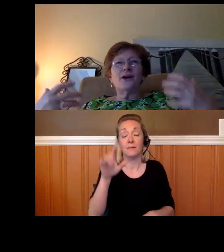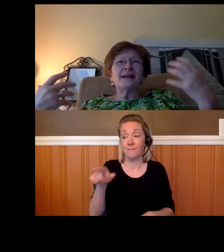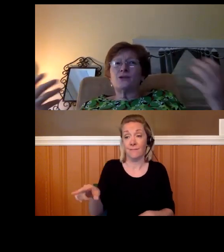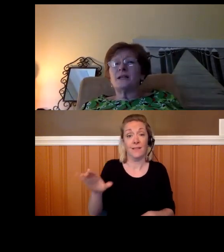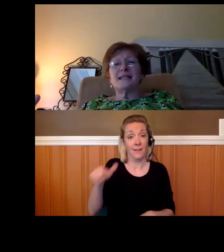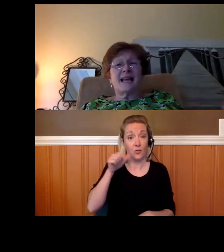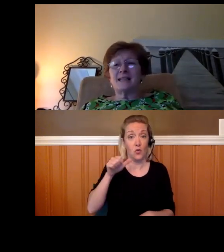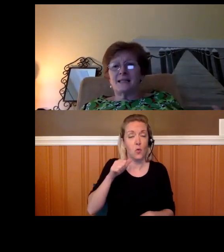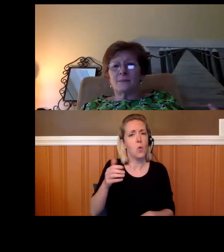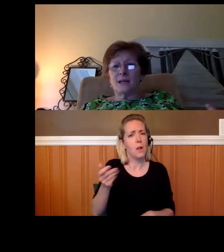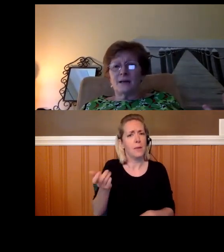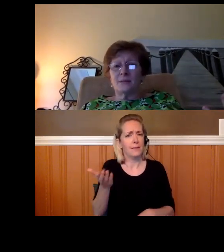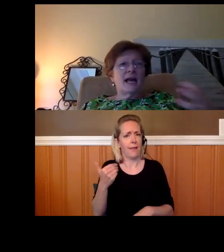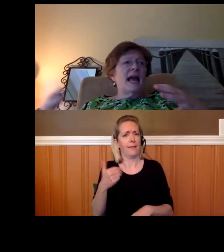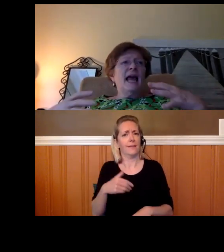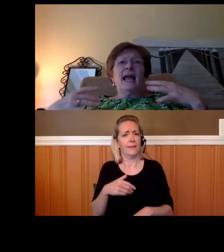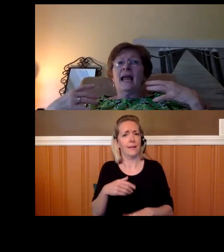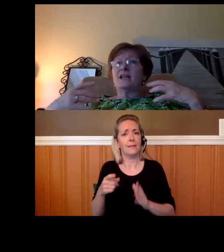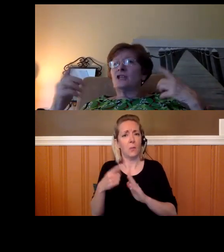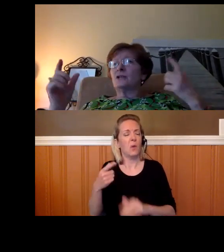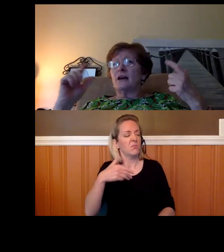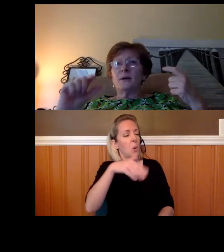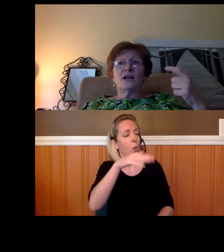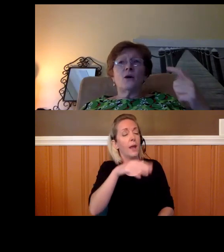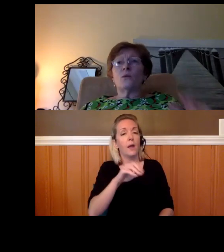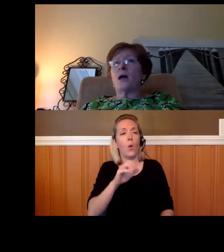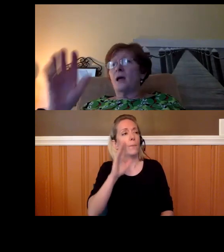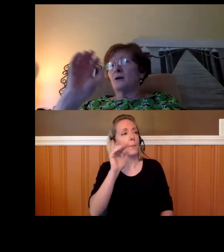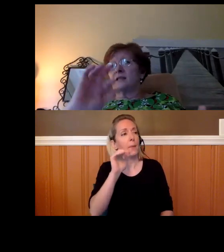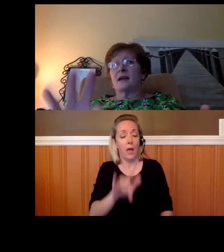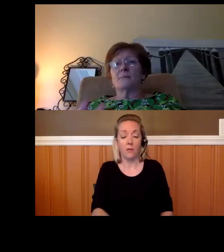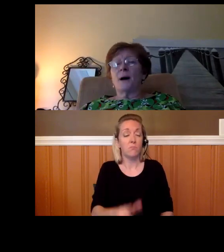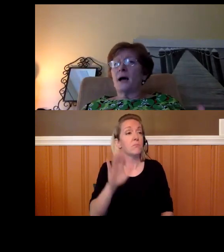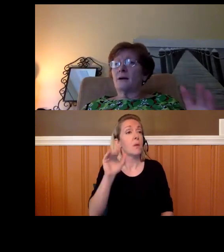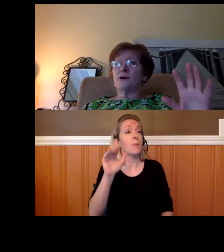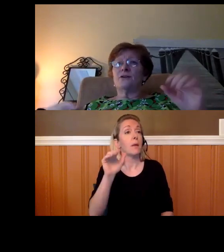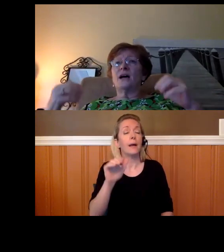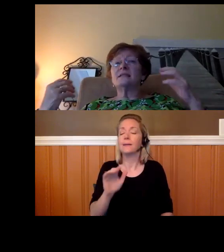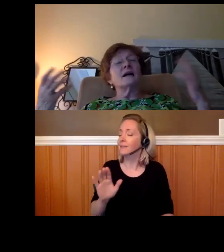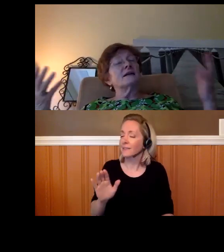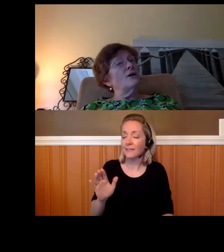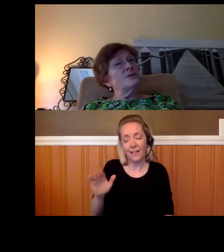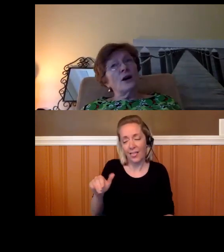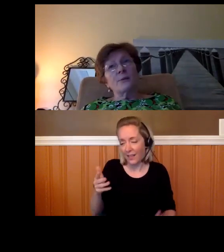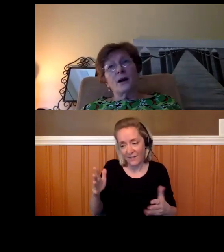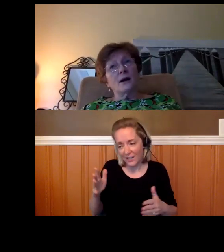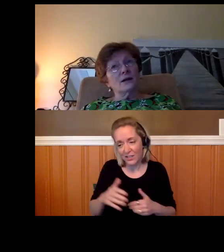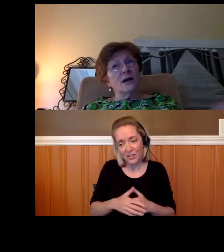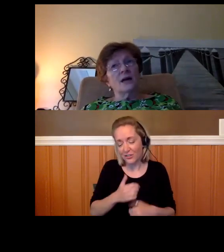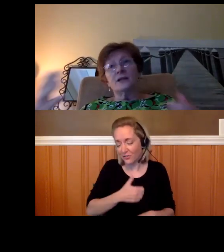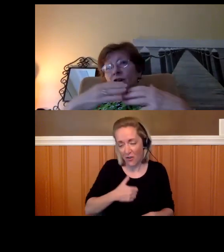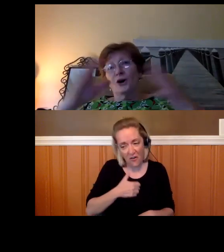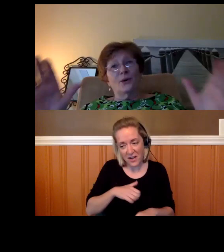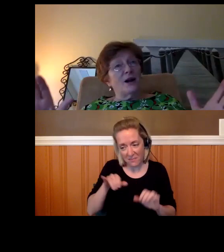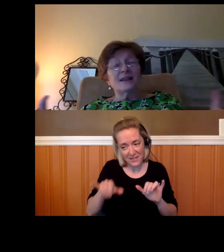sometimes, and she'll tell me to go away or say goodbye on her device. Like, no, I'm sorry, we're not all done. I'm not leaving.